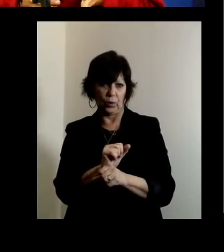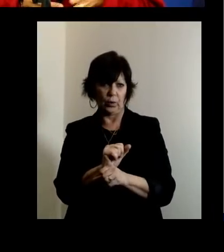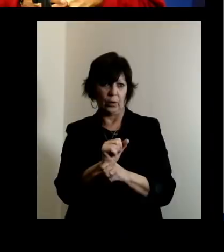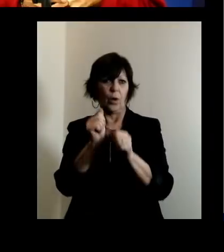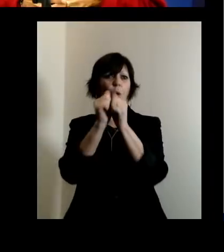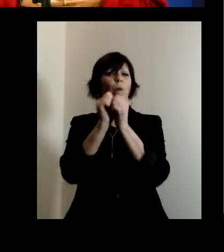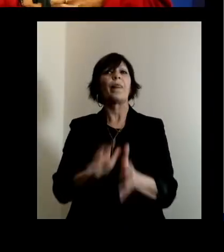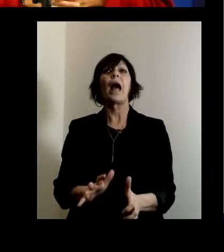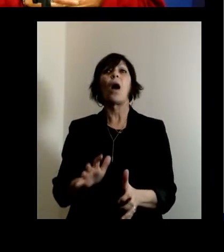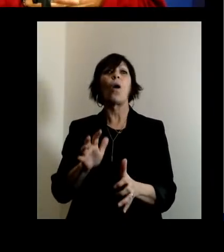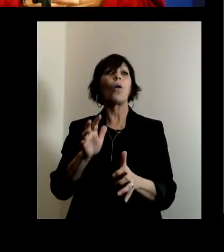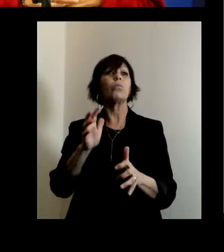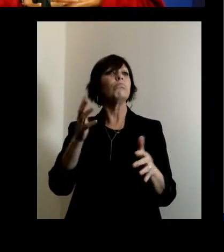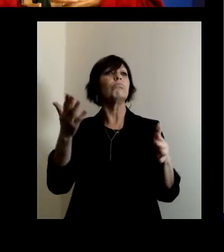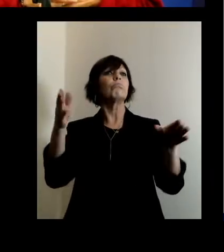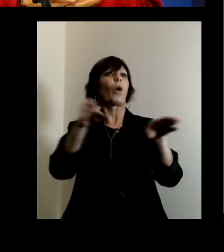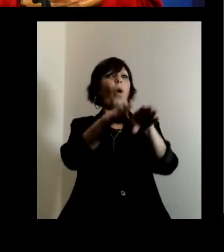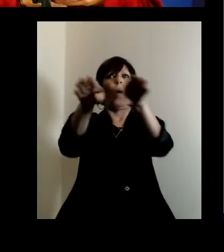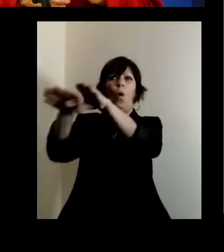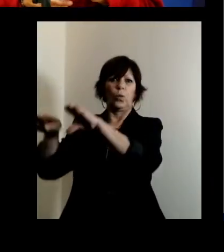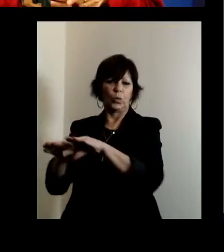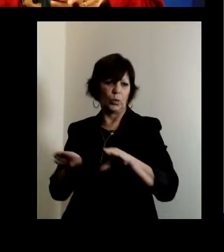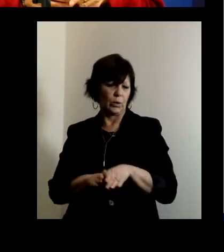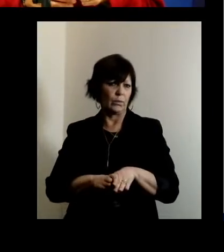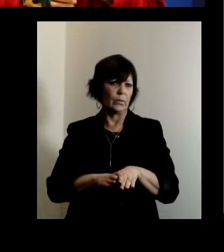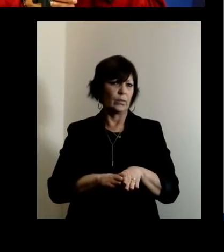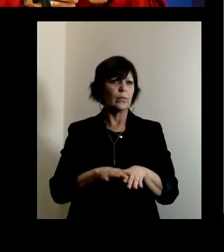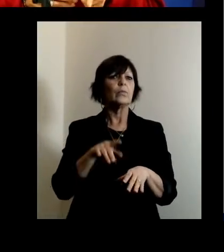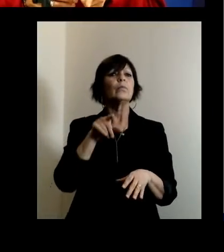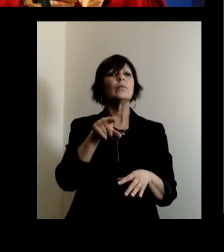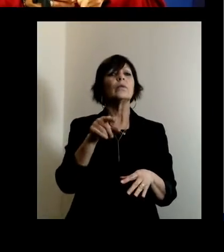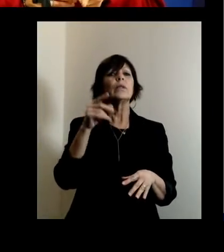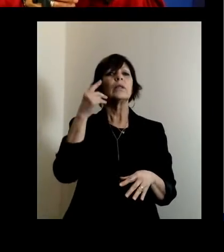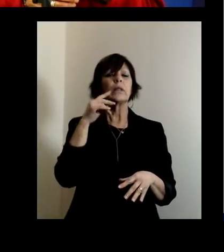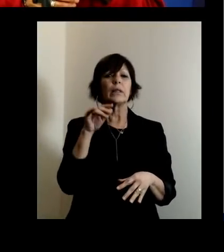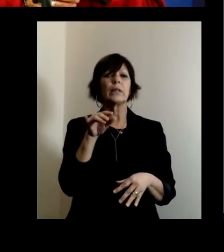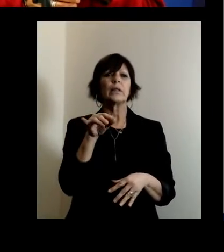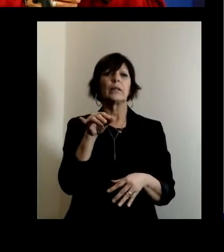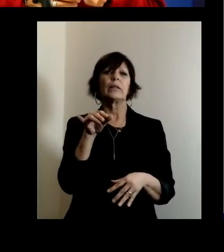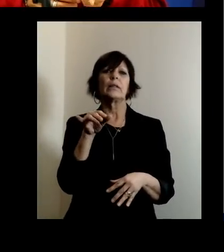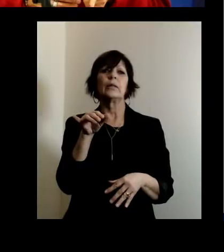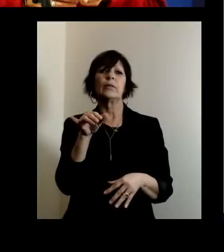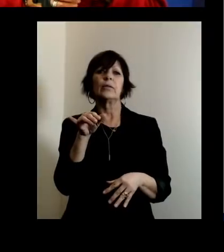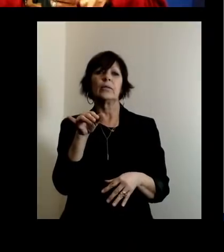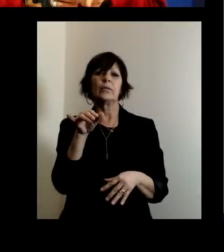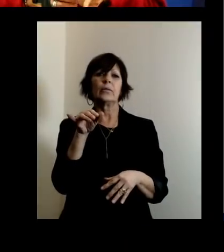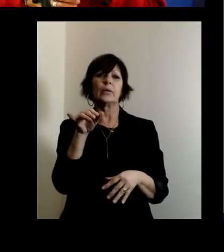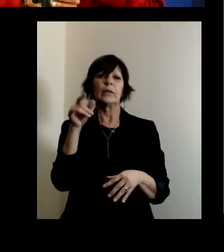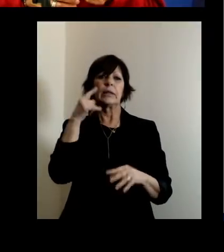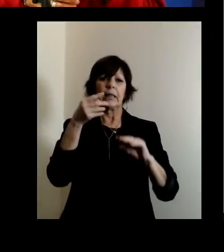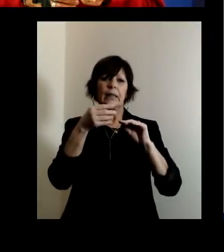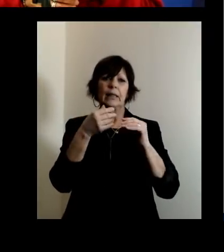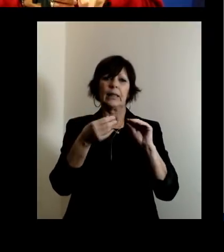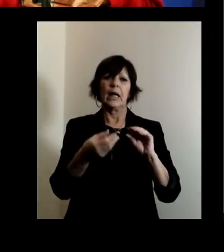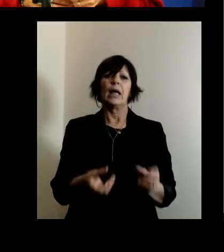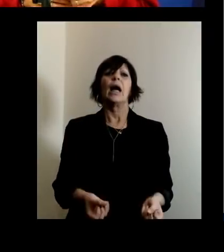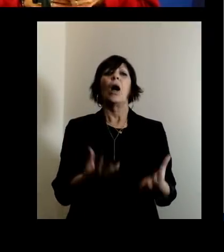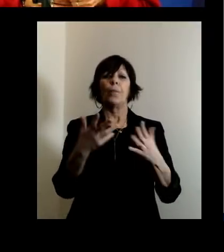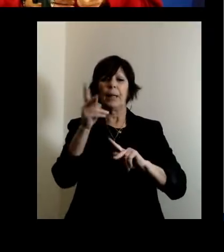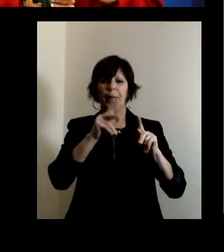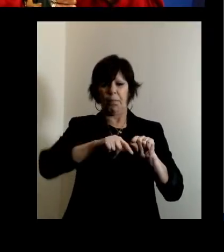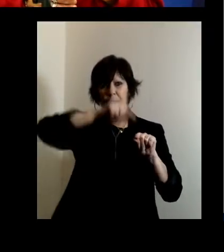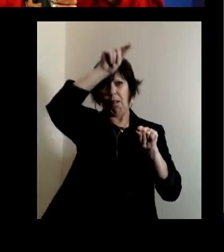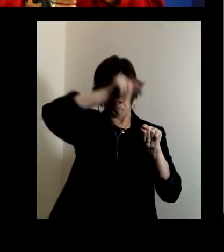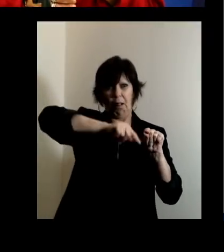any lockdowns. So along the y-axis are the hospitalizations, the number of people in the